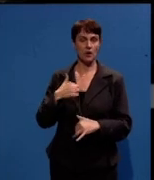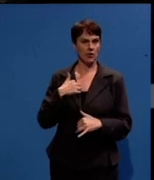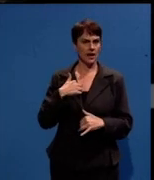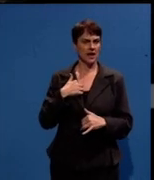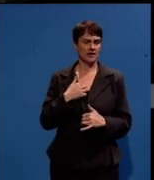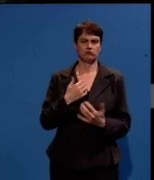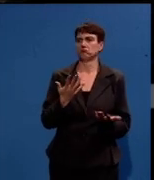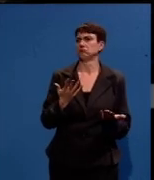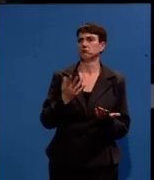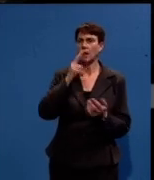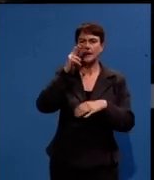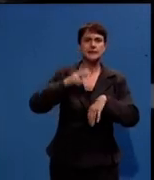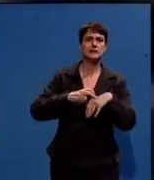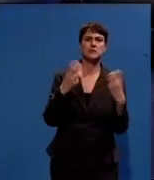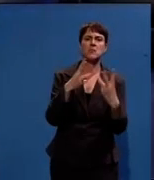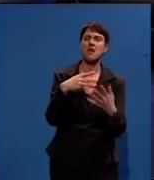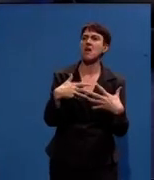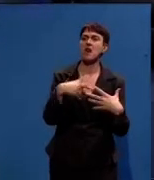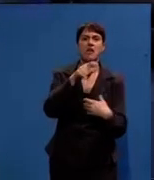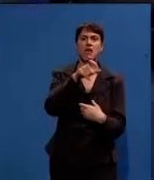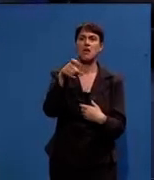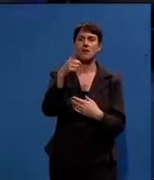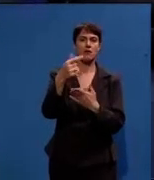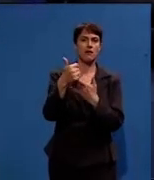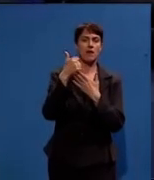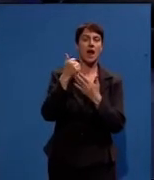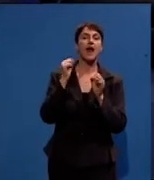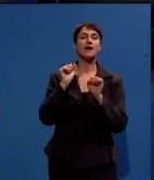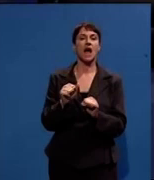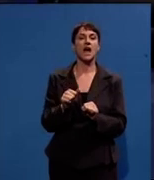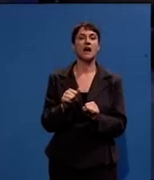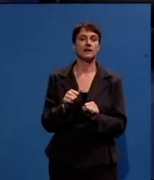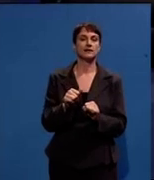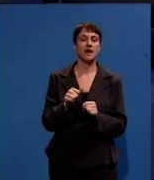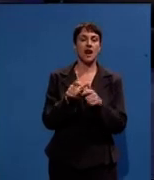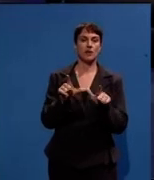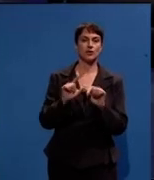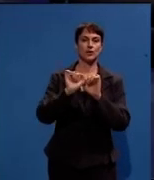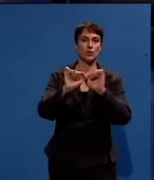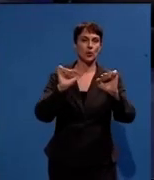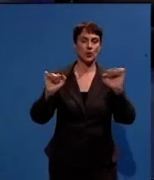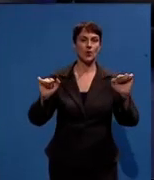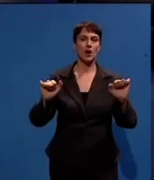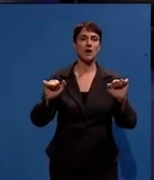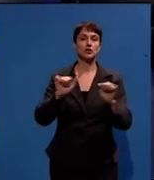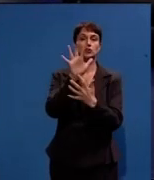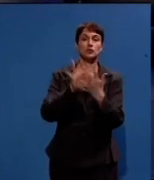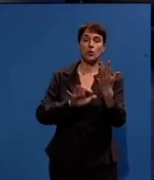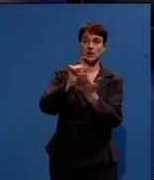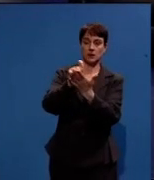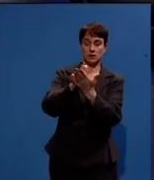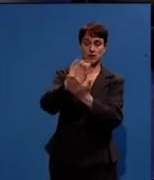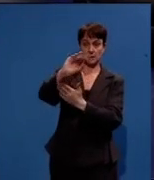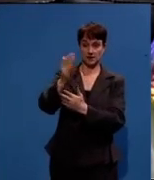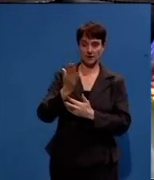ordinary people, you know, who can tell good stories in indigenous languages. And we, you know, publish those stories so that the